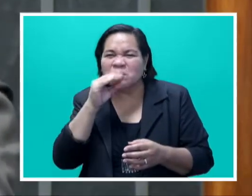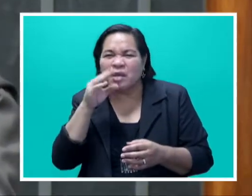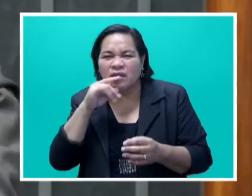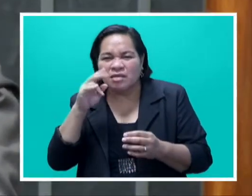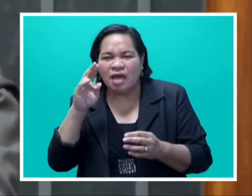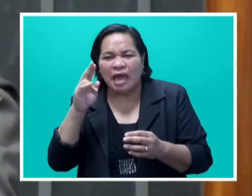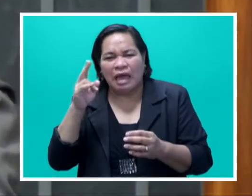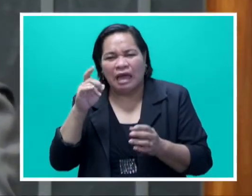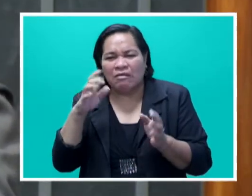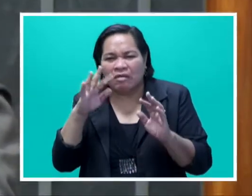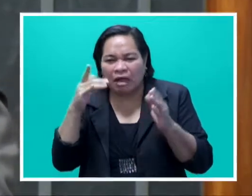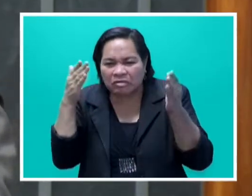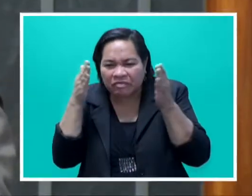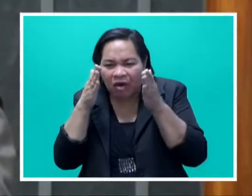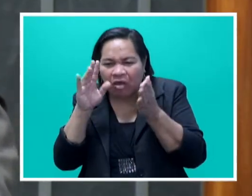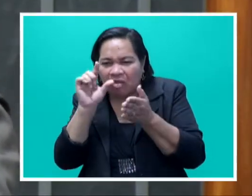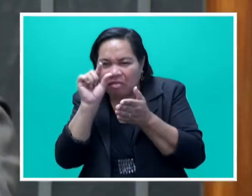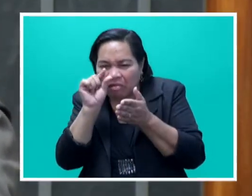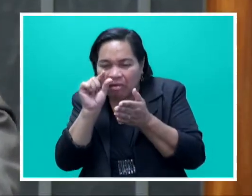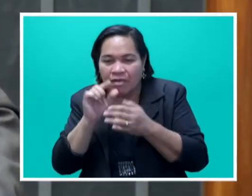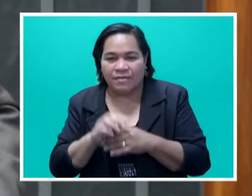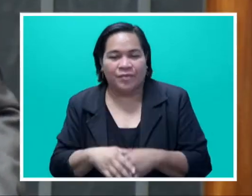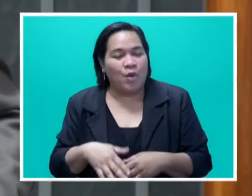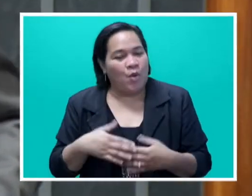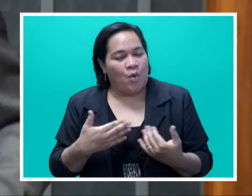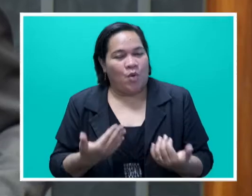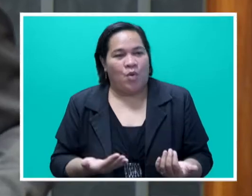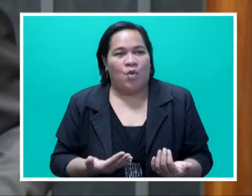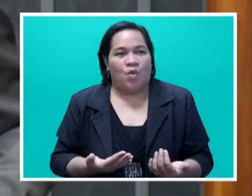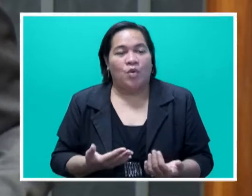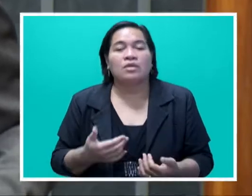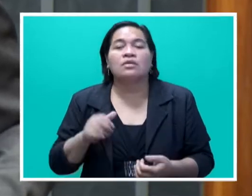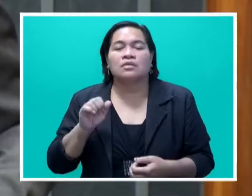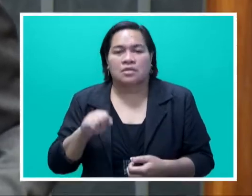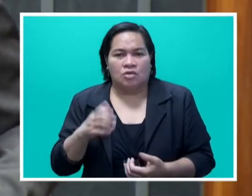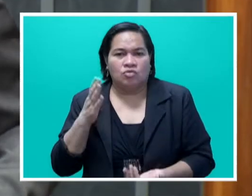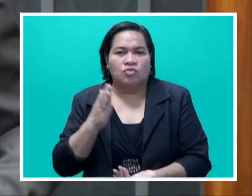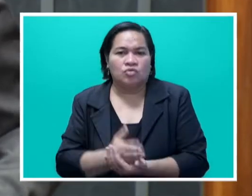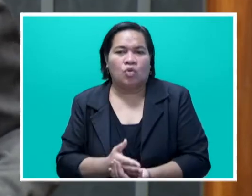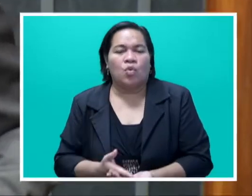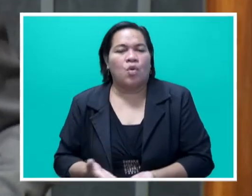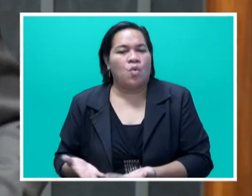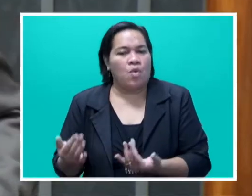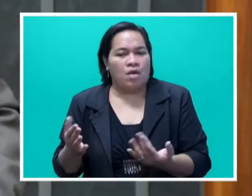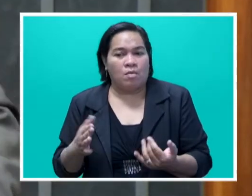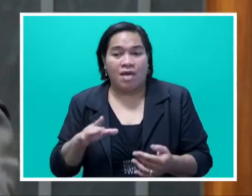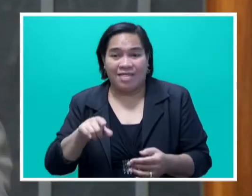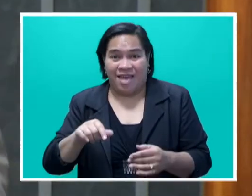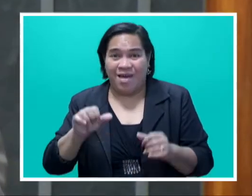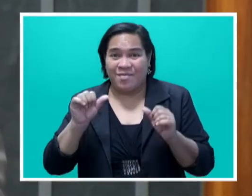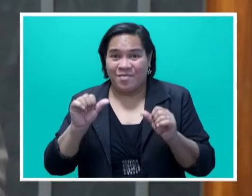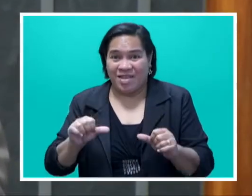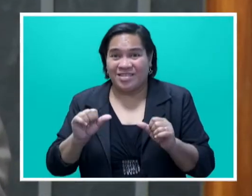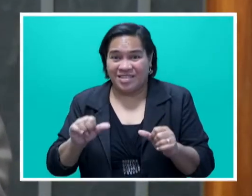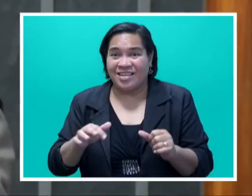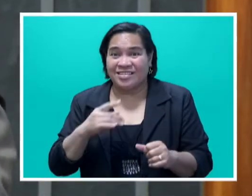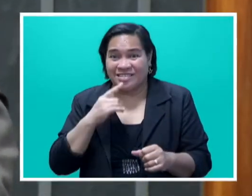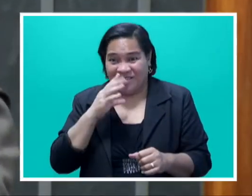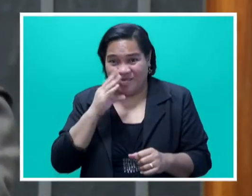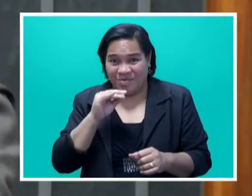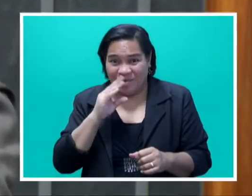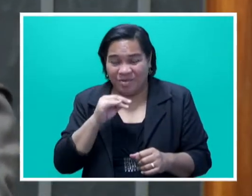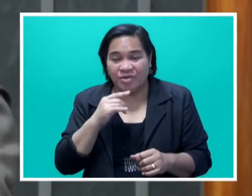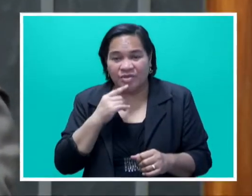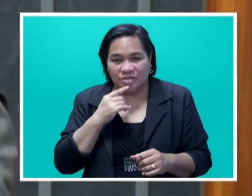Mr. Speaker, we welcome the wide appeal to all Fijians in the address by His Excellency the President across a